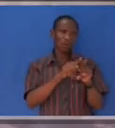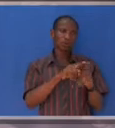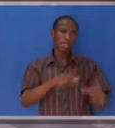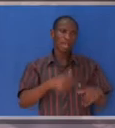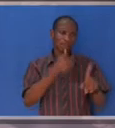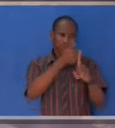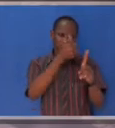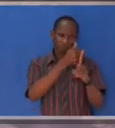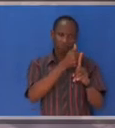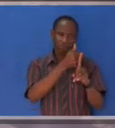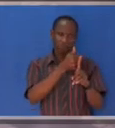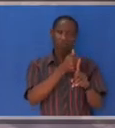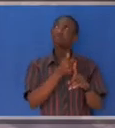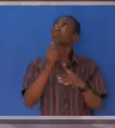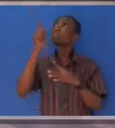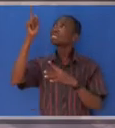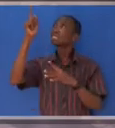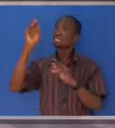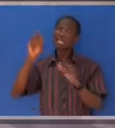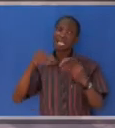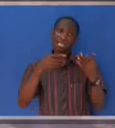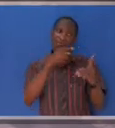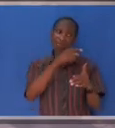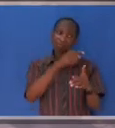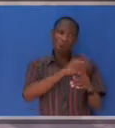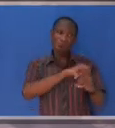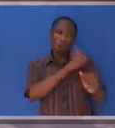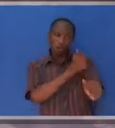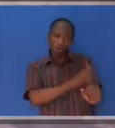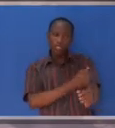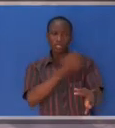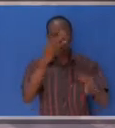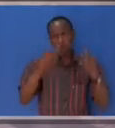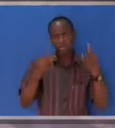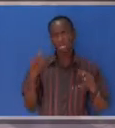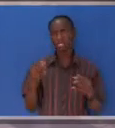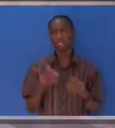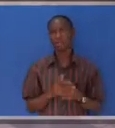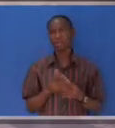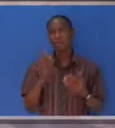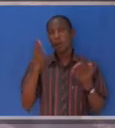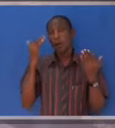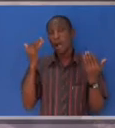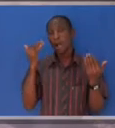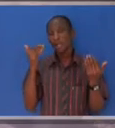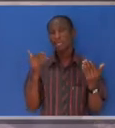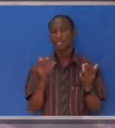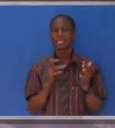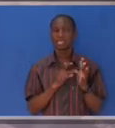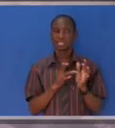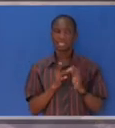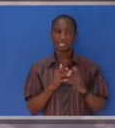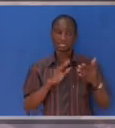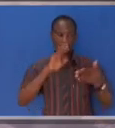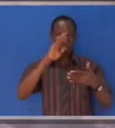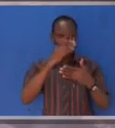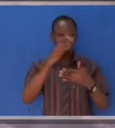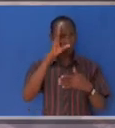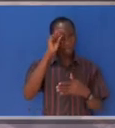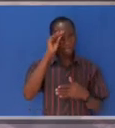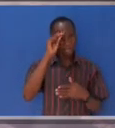has given him authority to execute judgment because Jesus is the Son of Man.